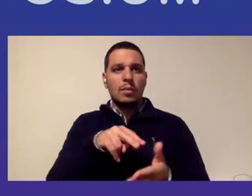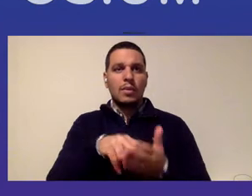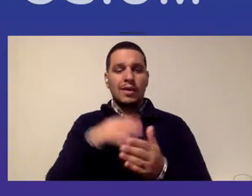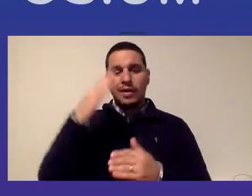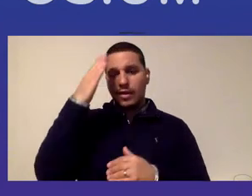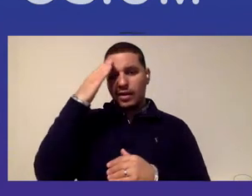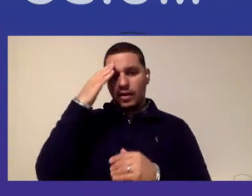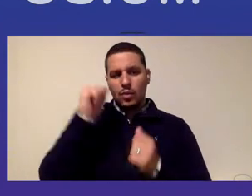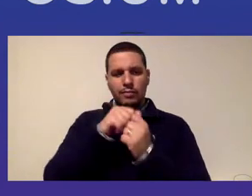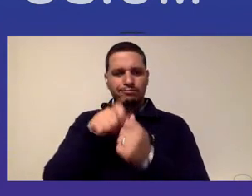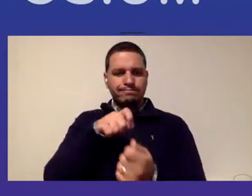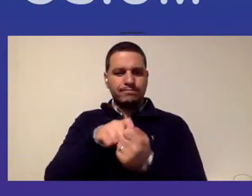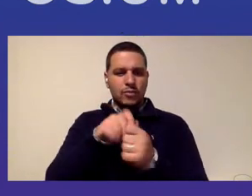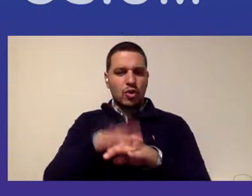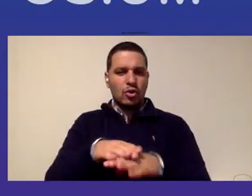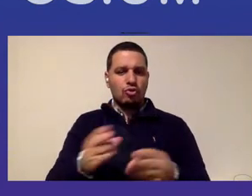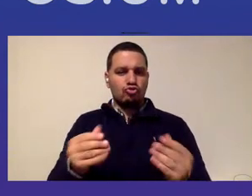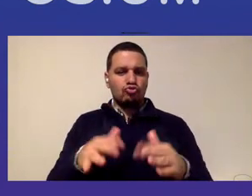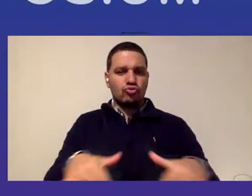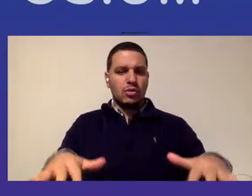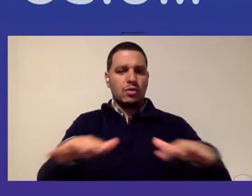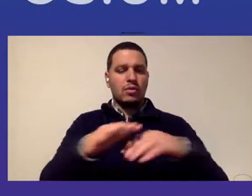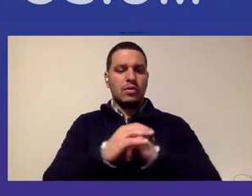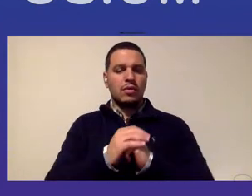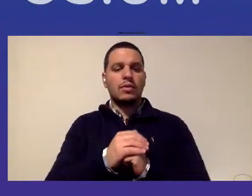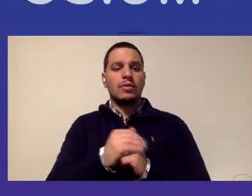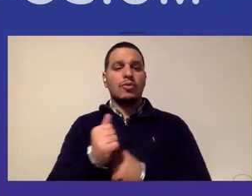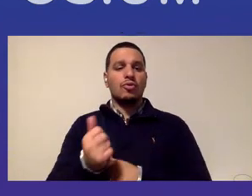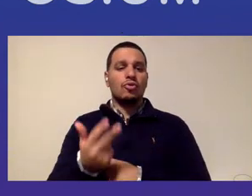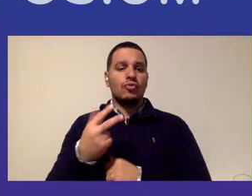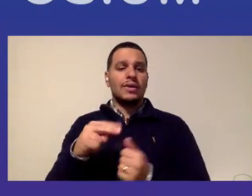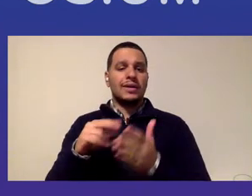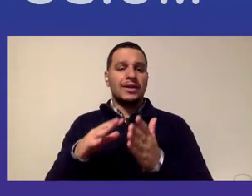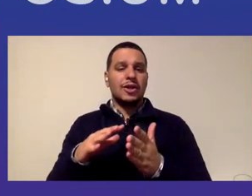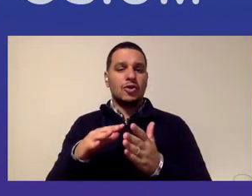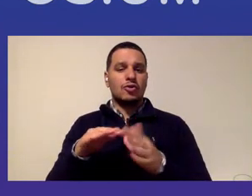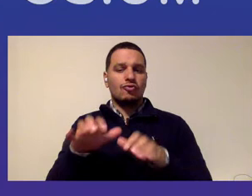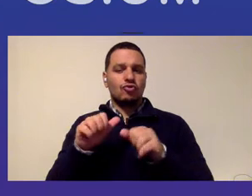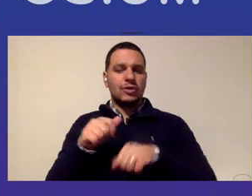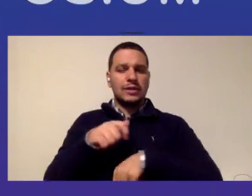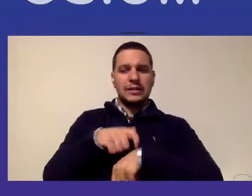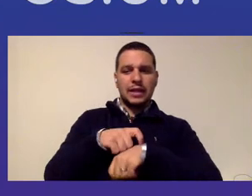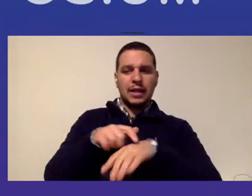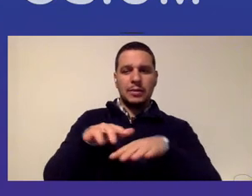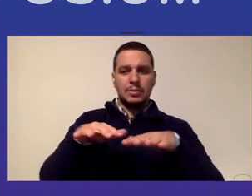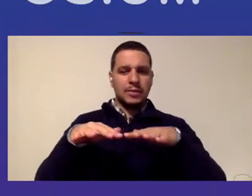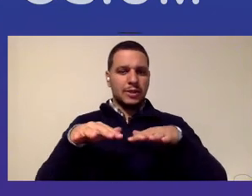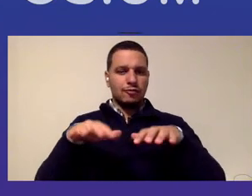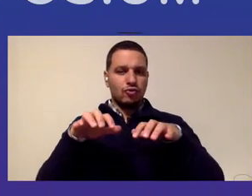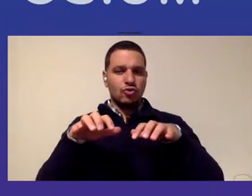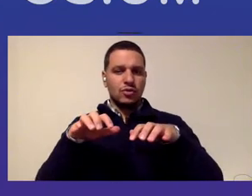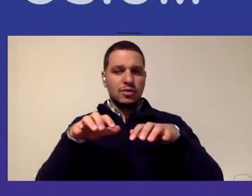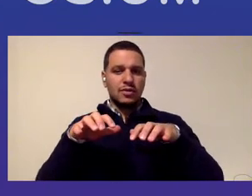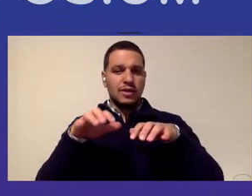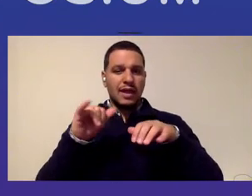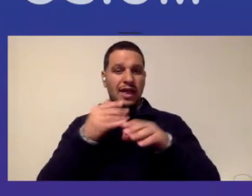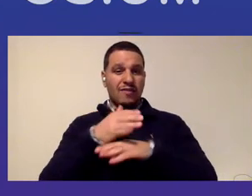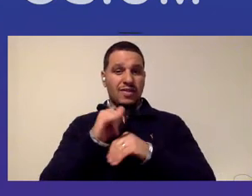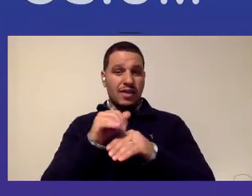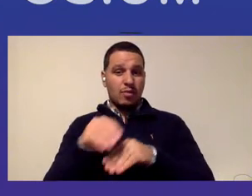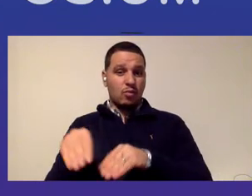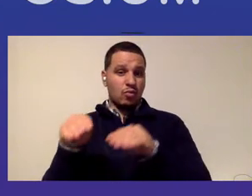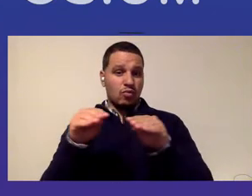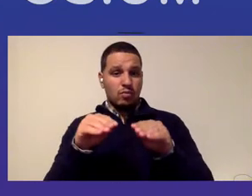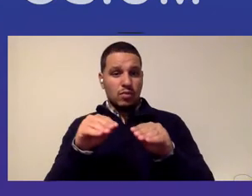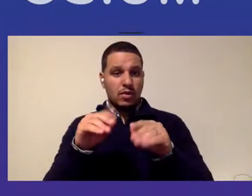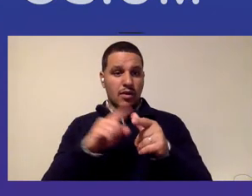precision on the ground. All three dancers freeze in time and space after this flurry of movements, and